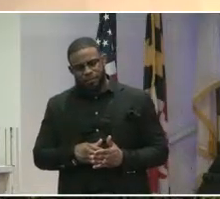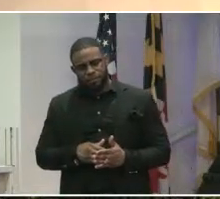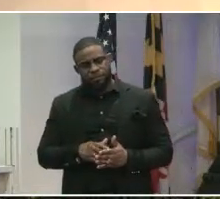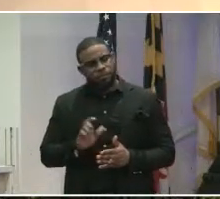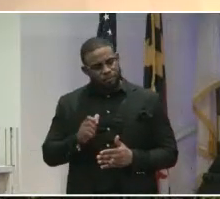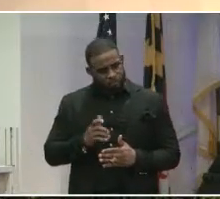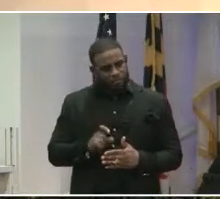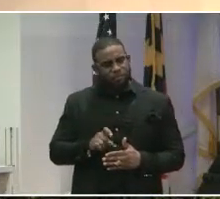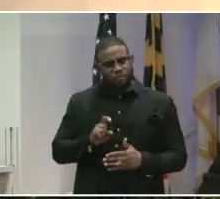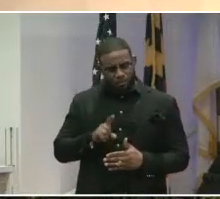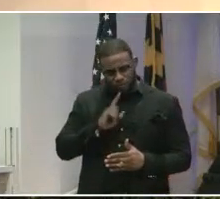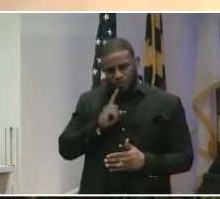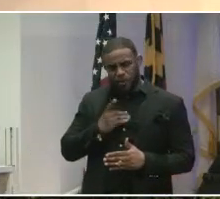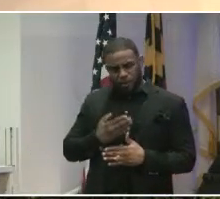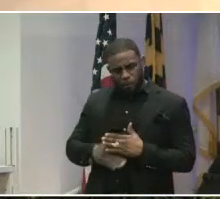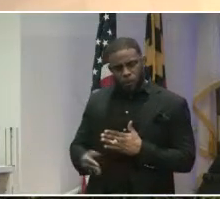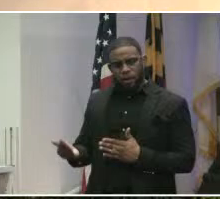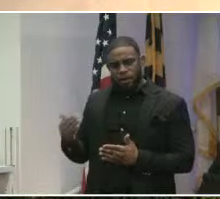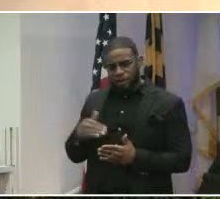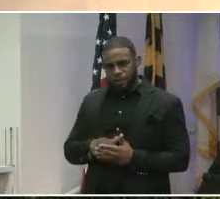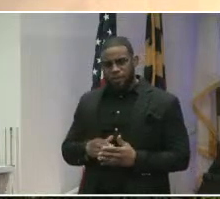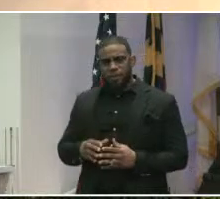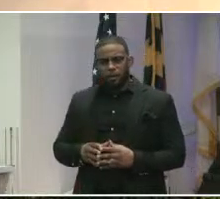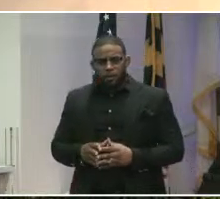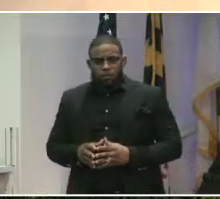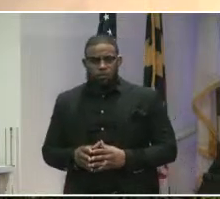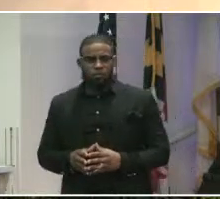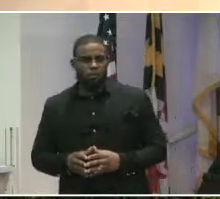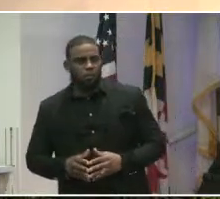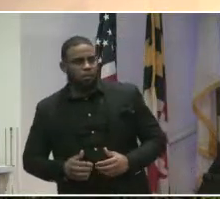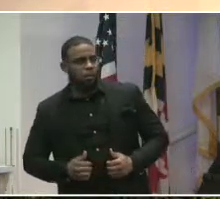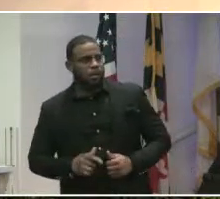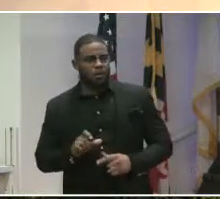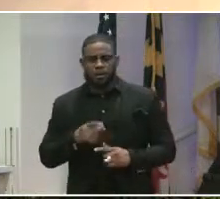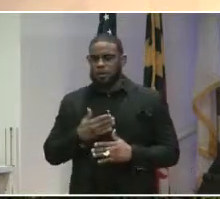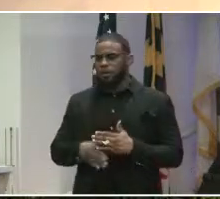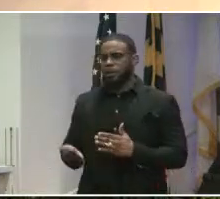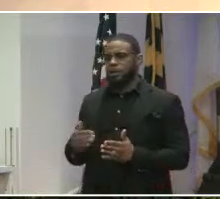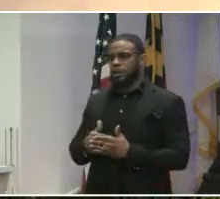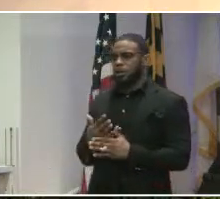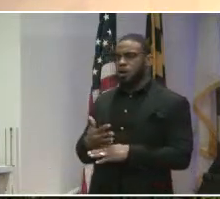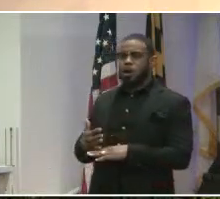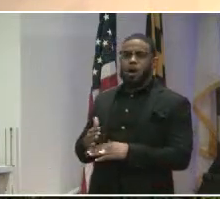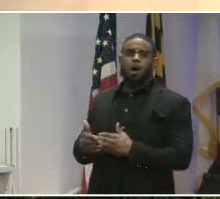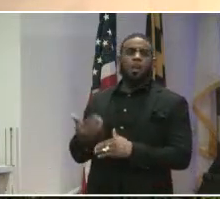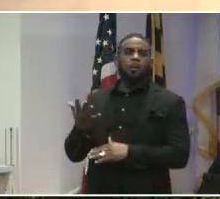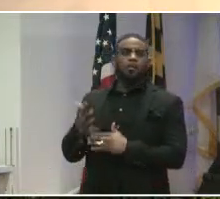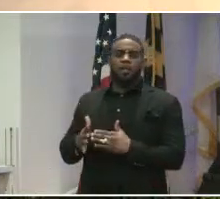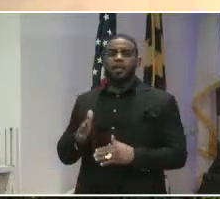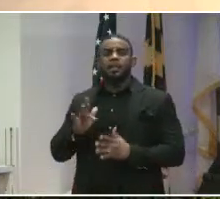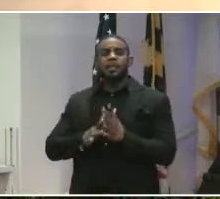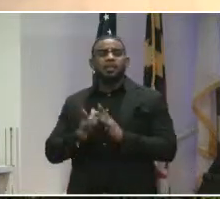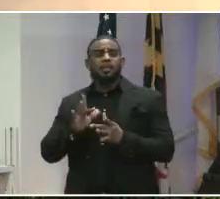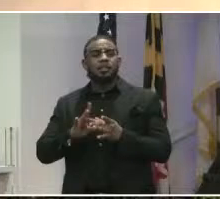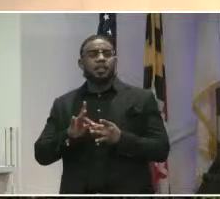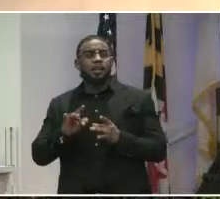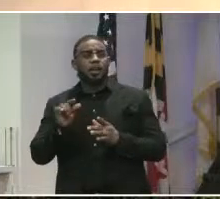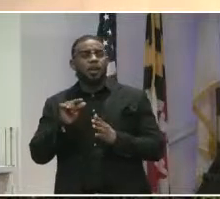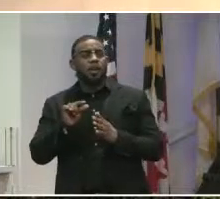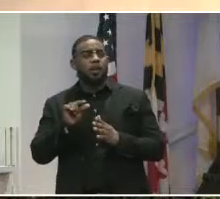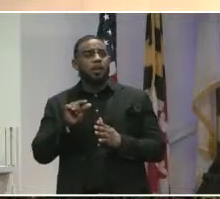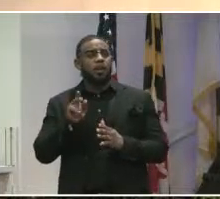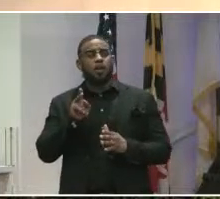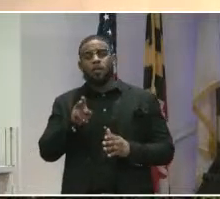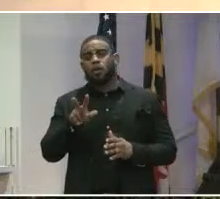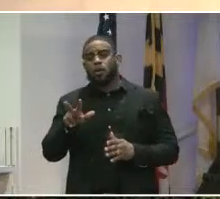You must be born again. Must be born again. I'm almost done. Jesus said in verse 3